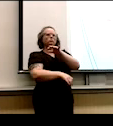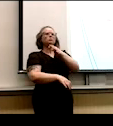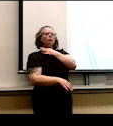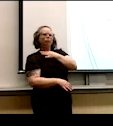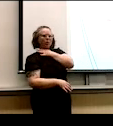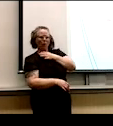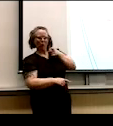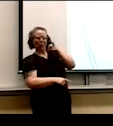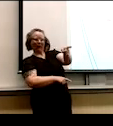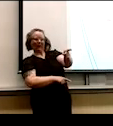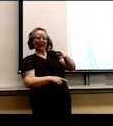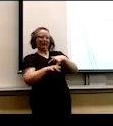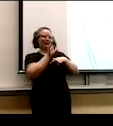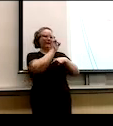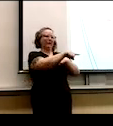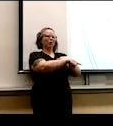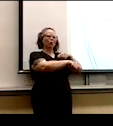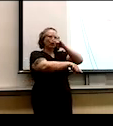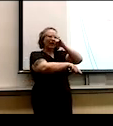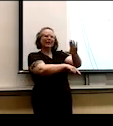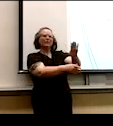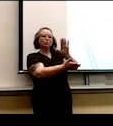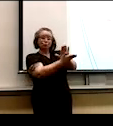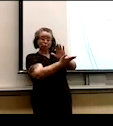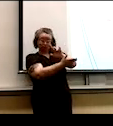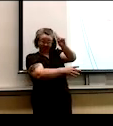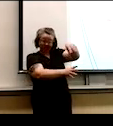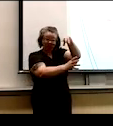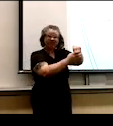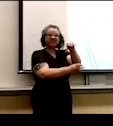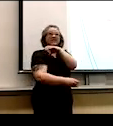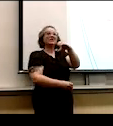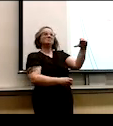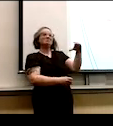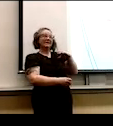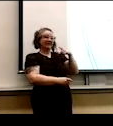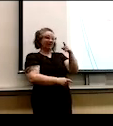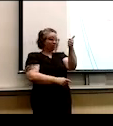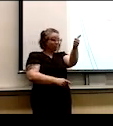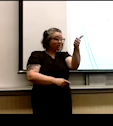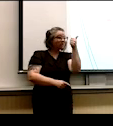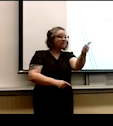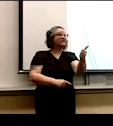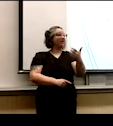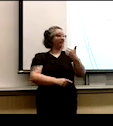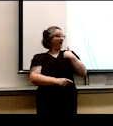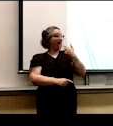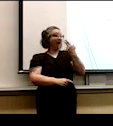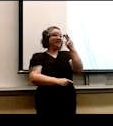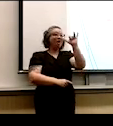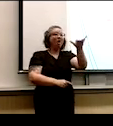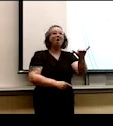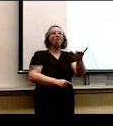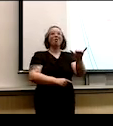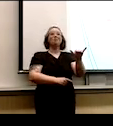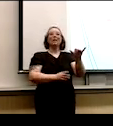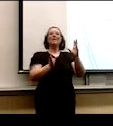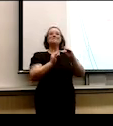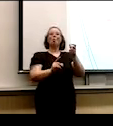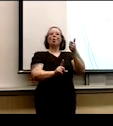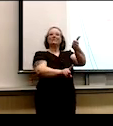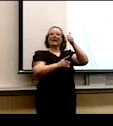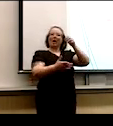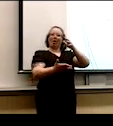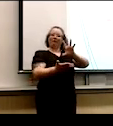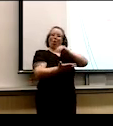you done, gone to the social things? Have you, whatever, developed hobbies? So I have people with Down